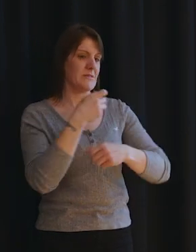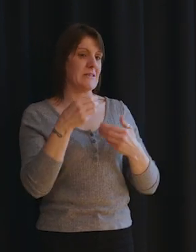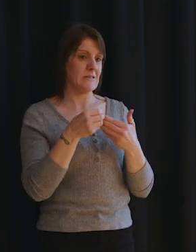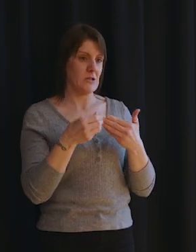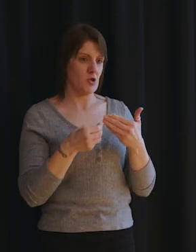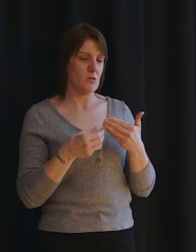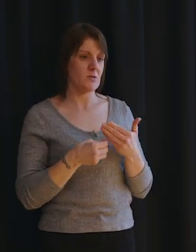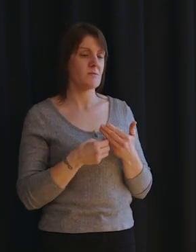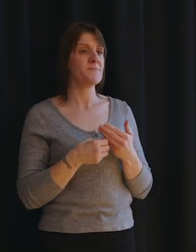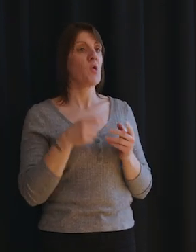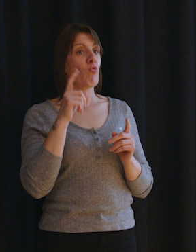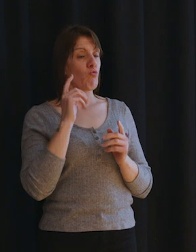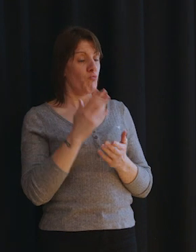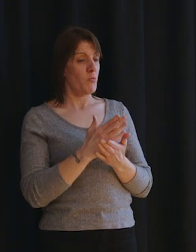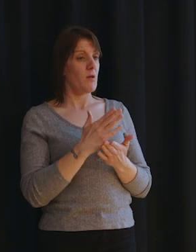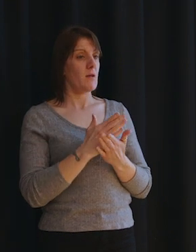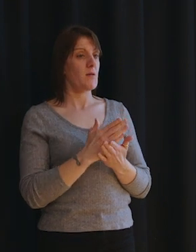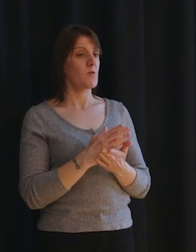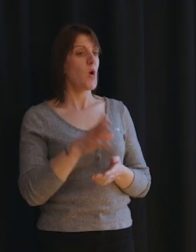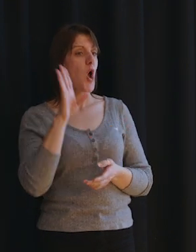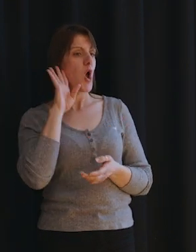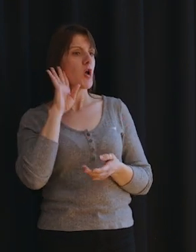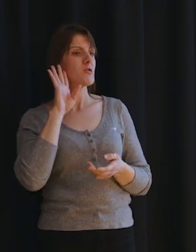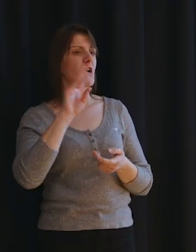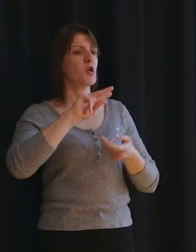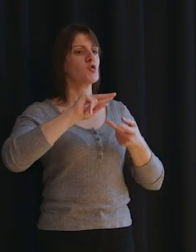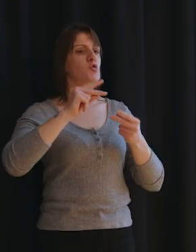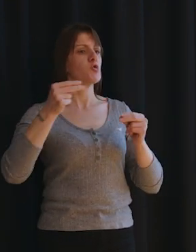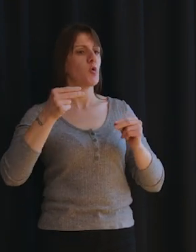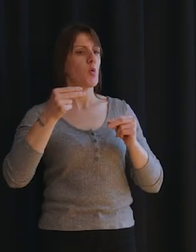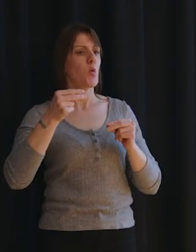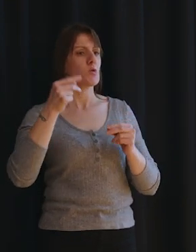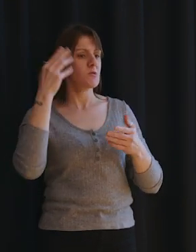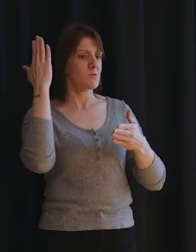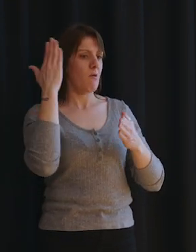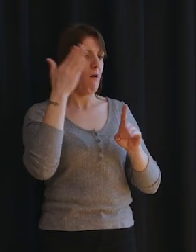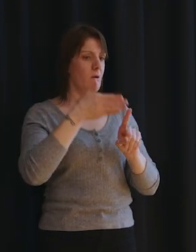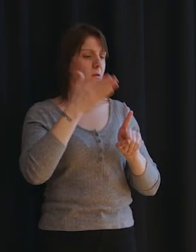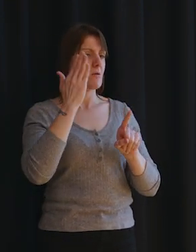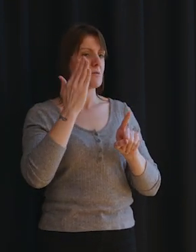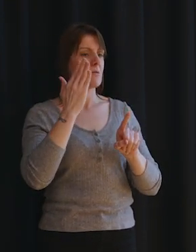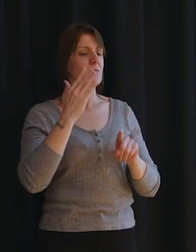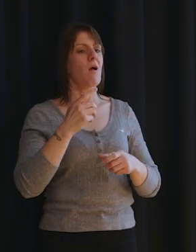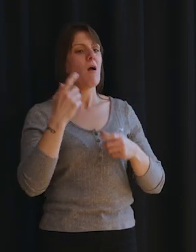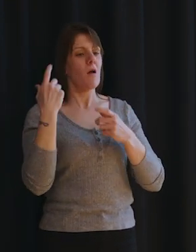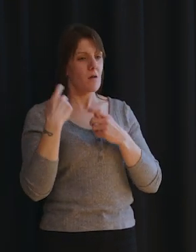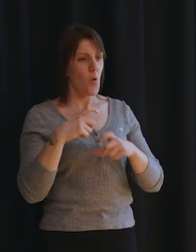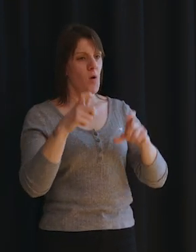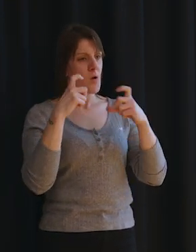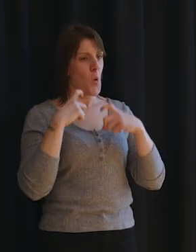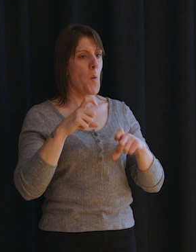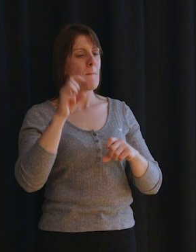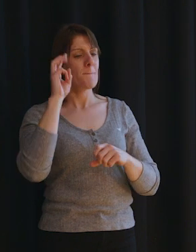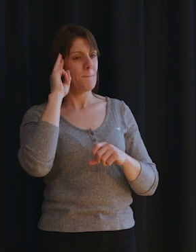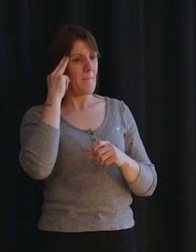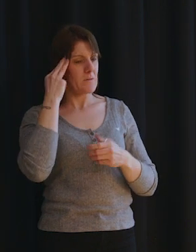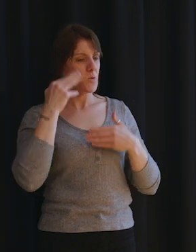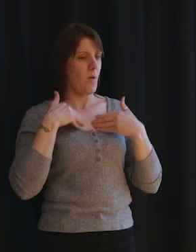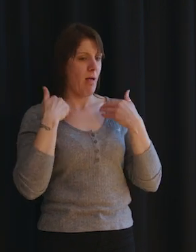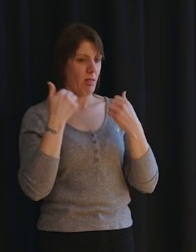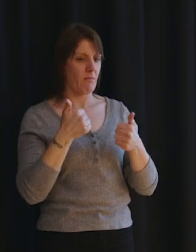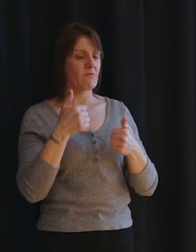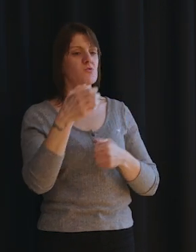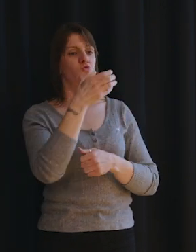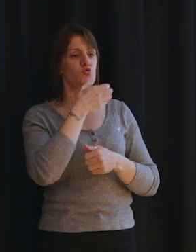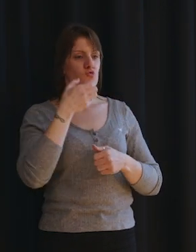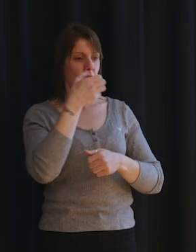historically, some people might have heard of the term dual diagnosis, which basically is around co-occurring mental health and drug and alcohol issues.